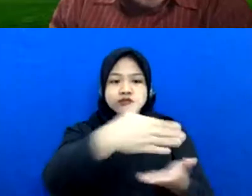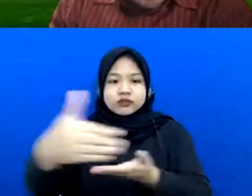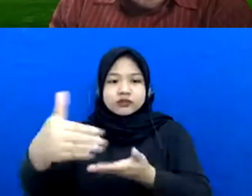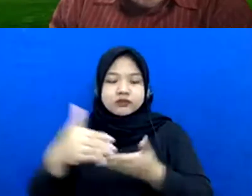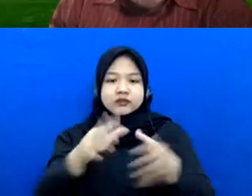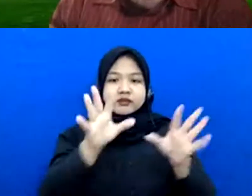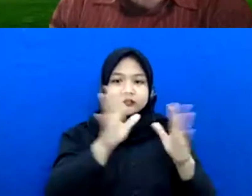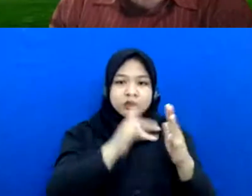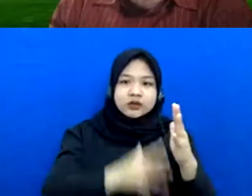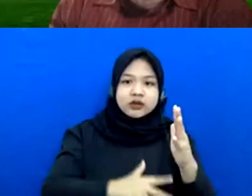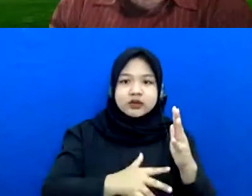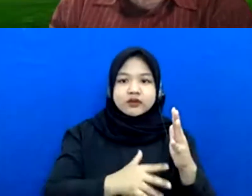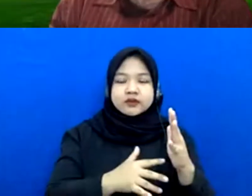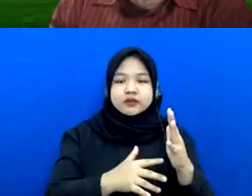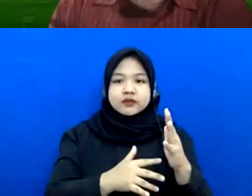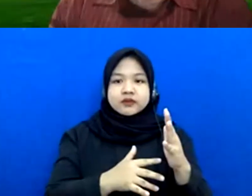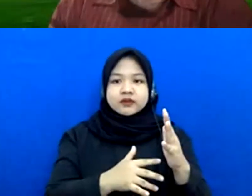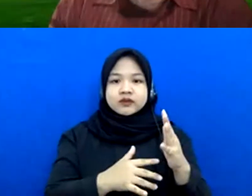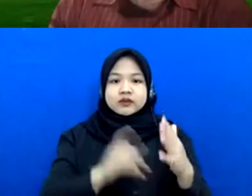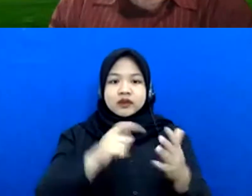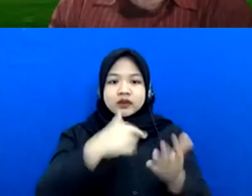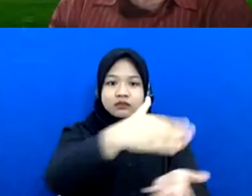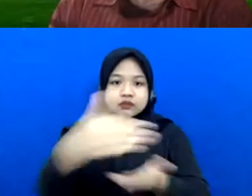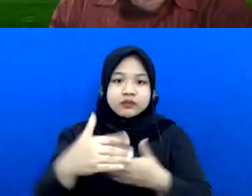collecting the qualitative?